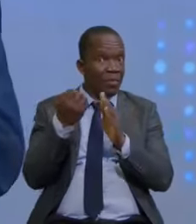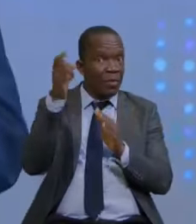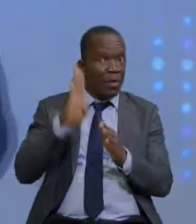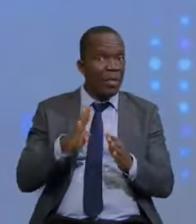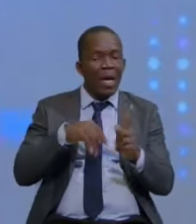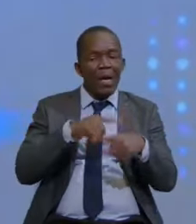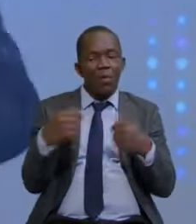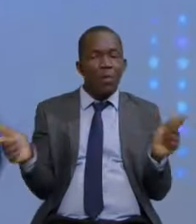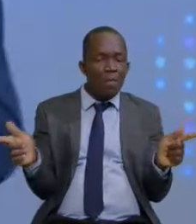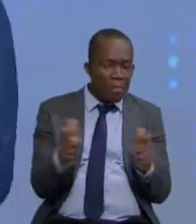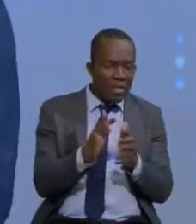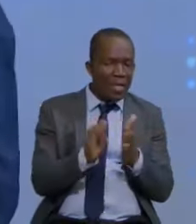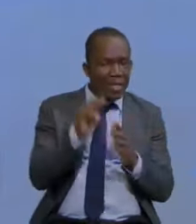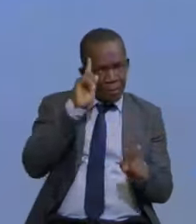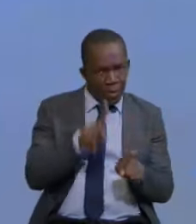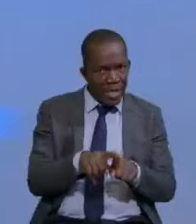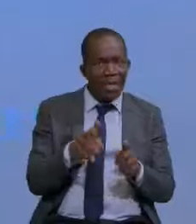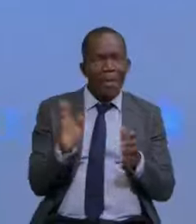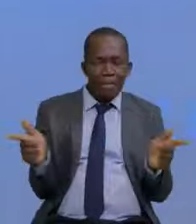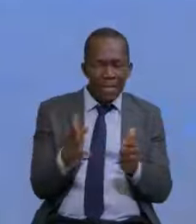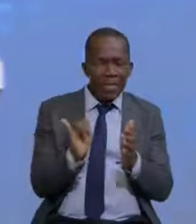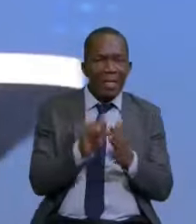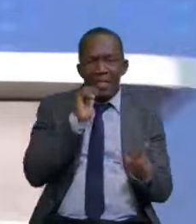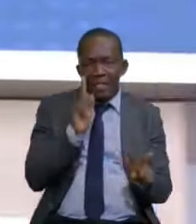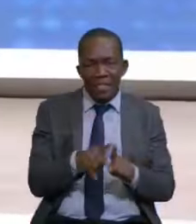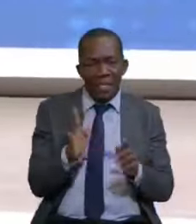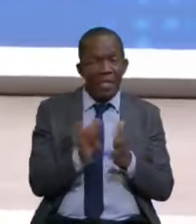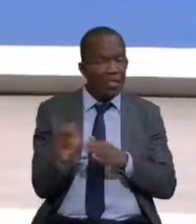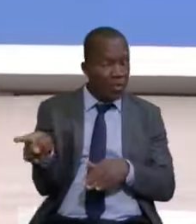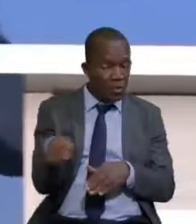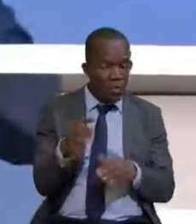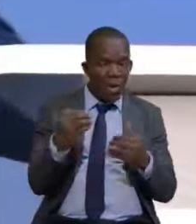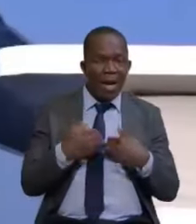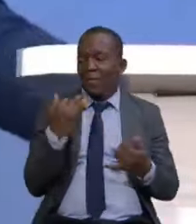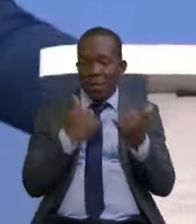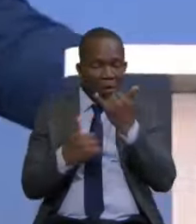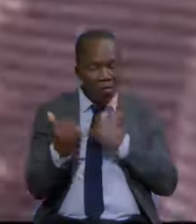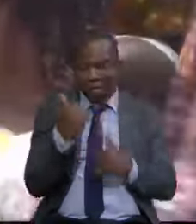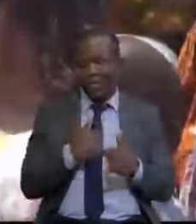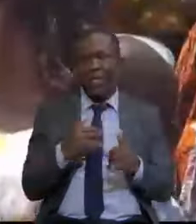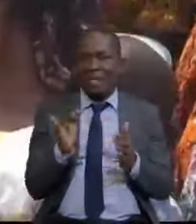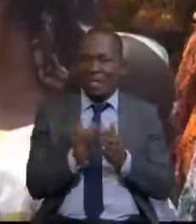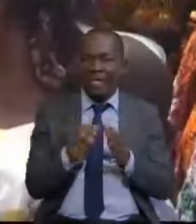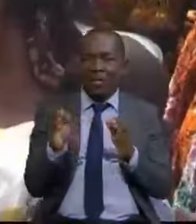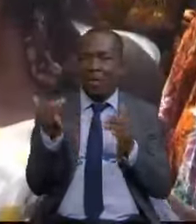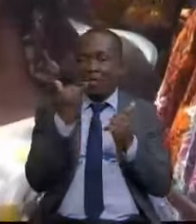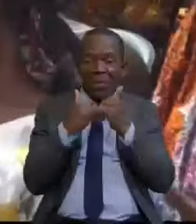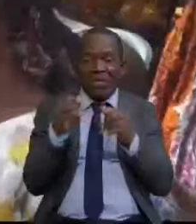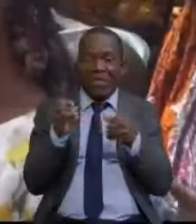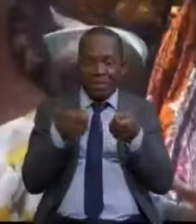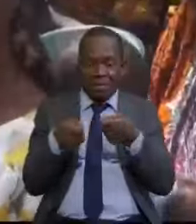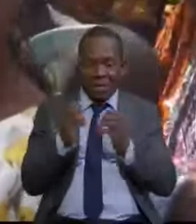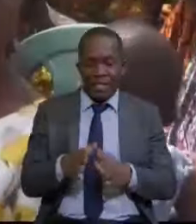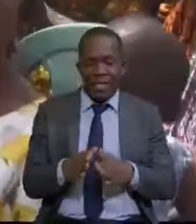husband, offended wife, offended manager, offended director, and give back that which you